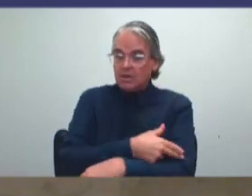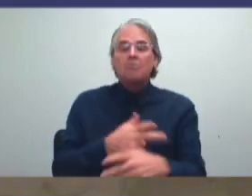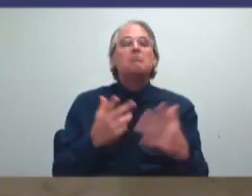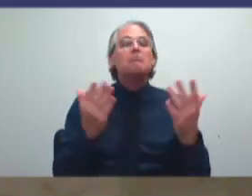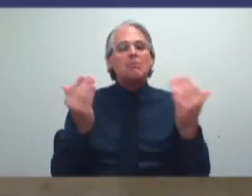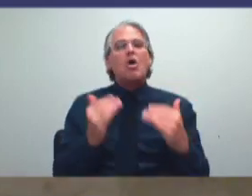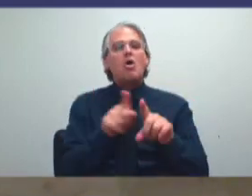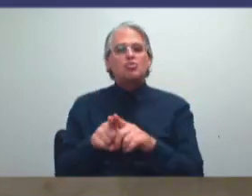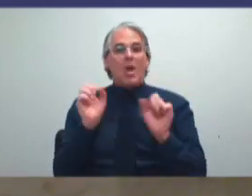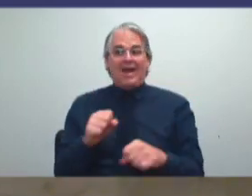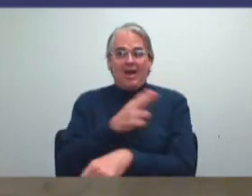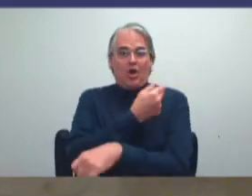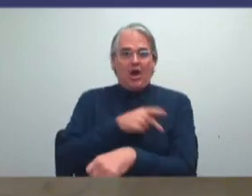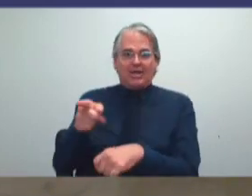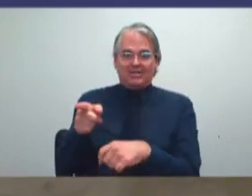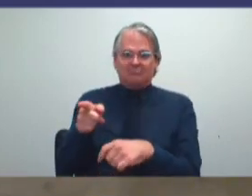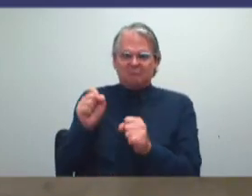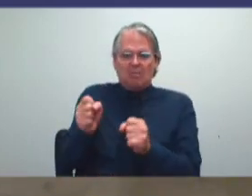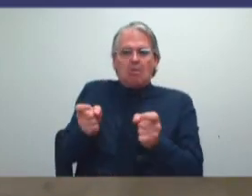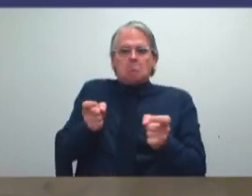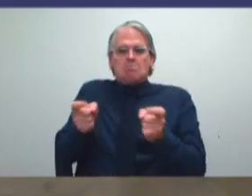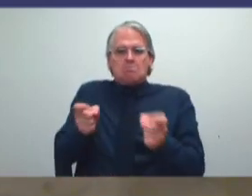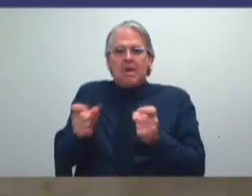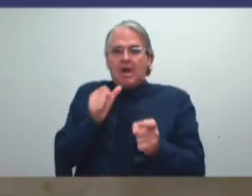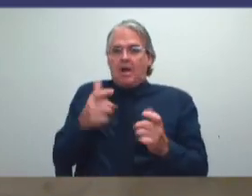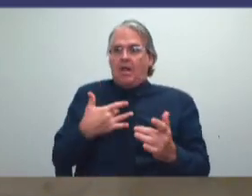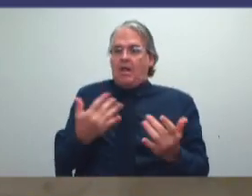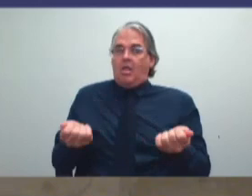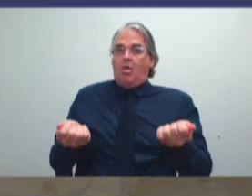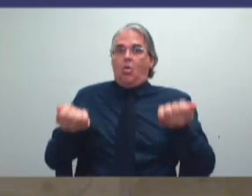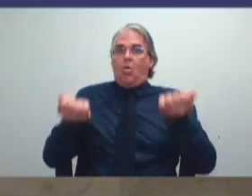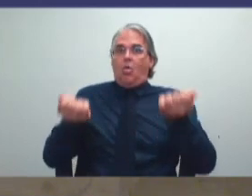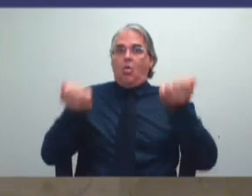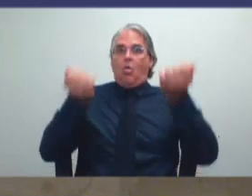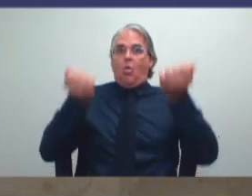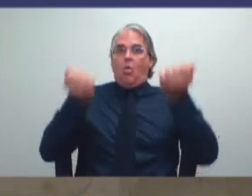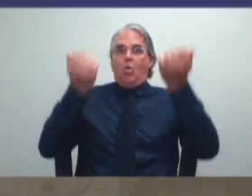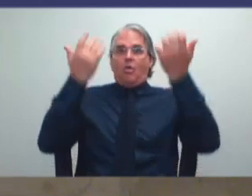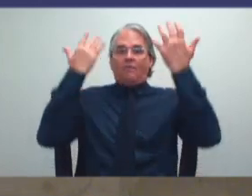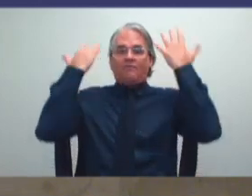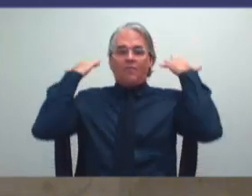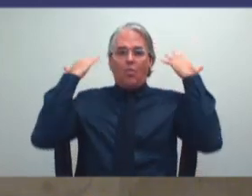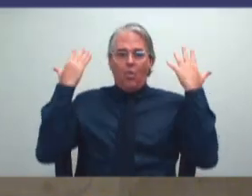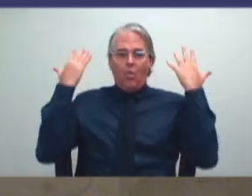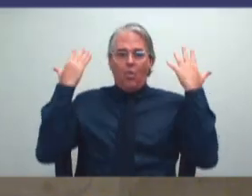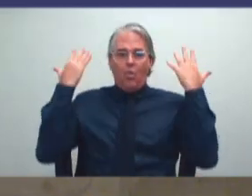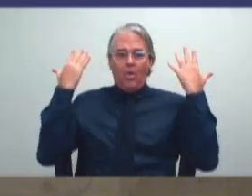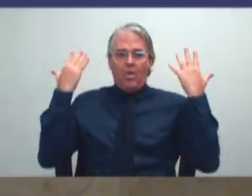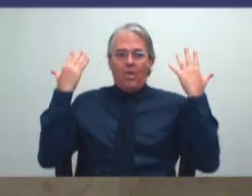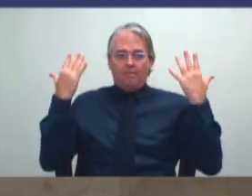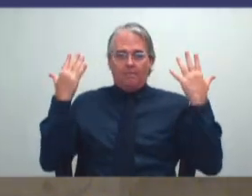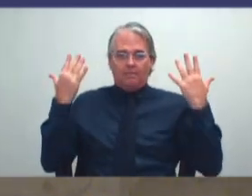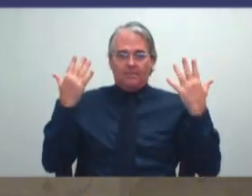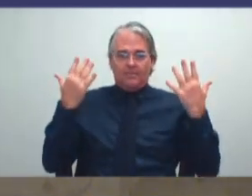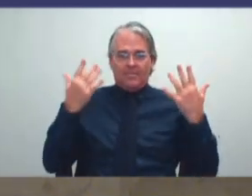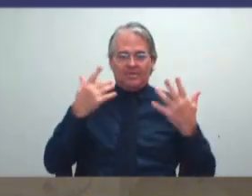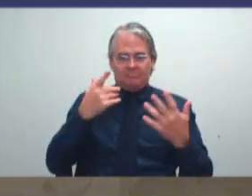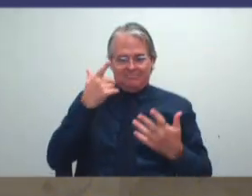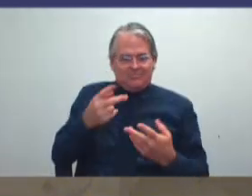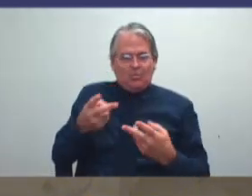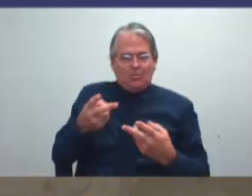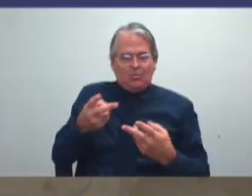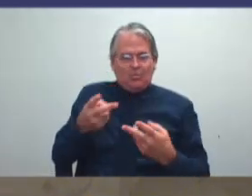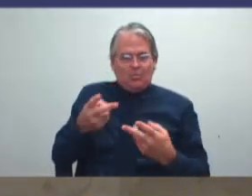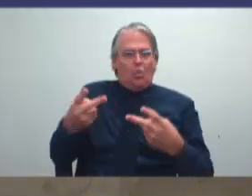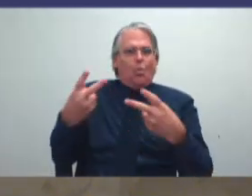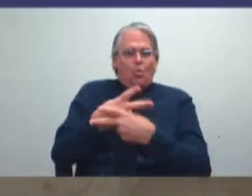surge of the sickest COVID-19 patients? You'll notice we excluded certain data points, such as deaths, because it's a